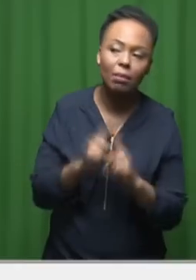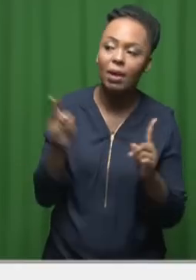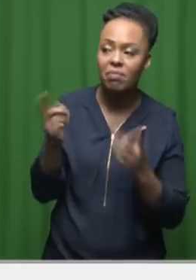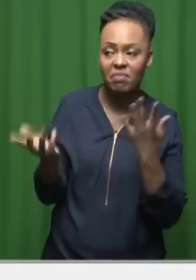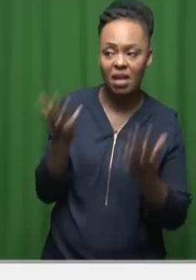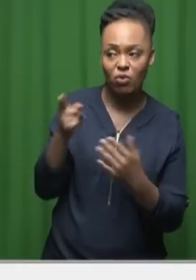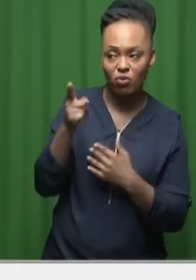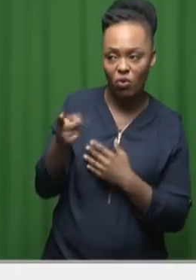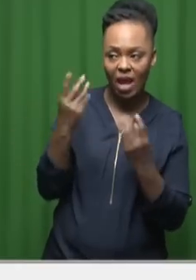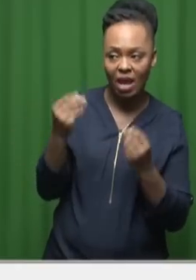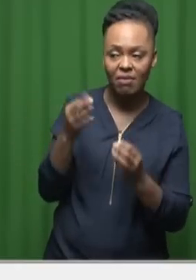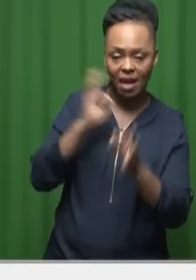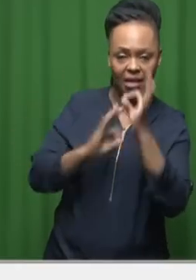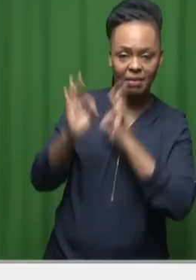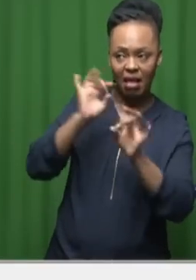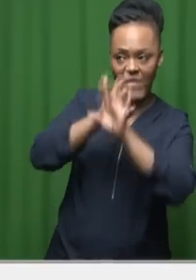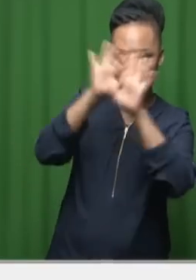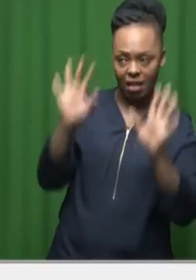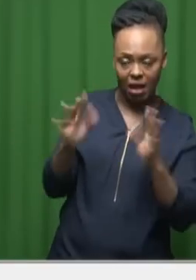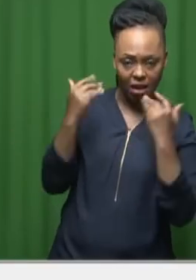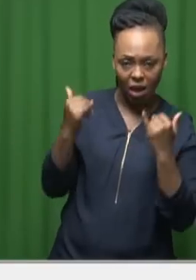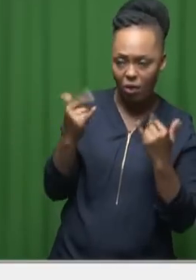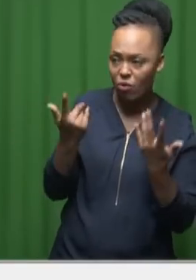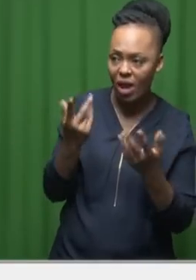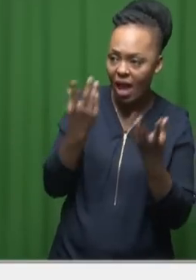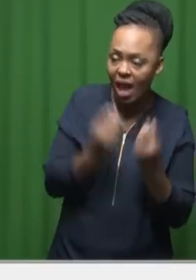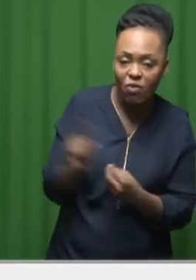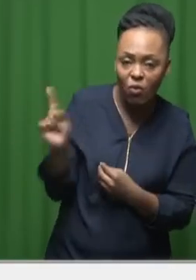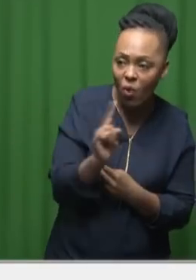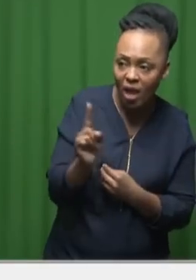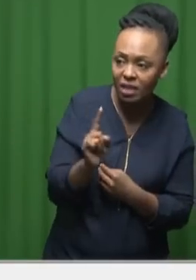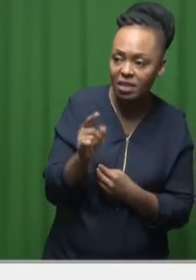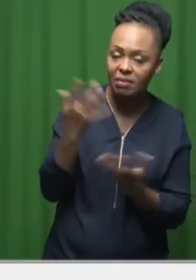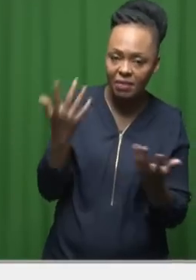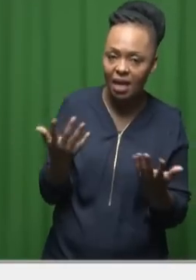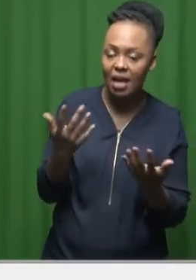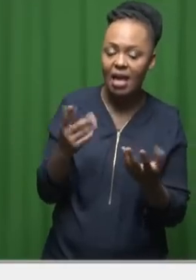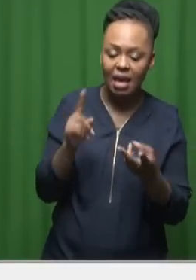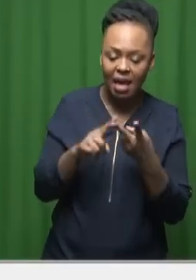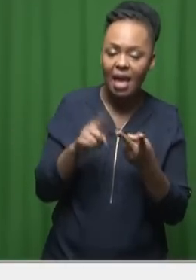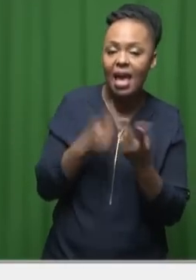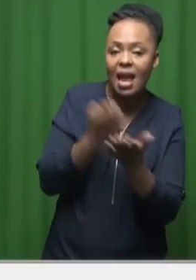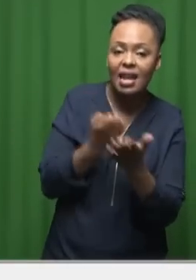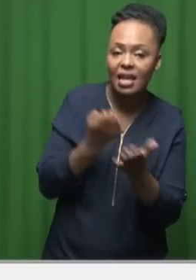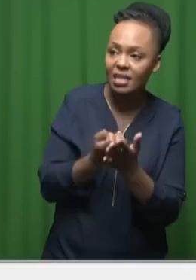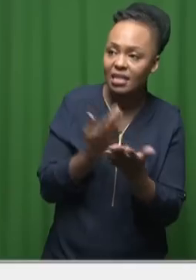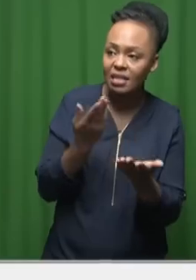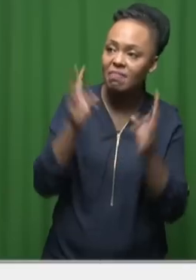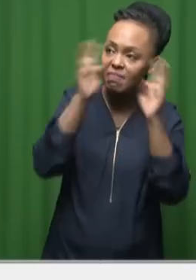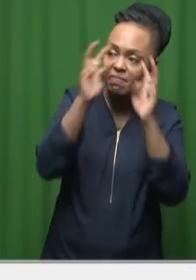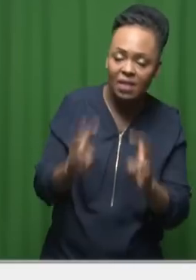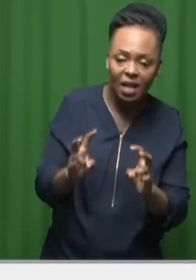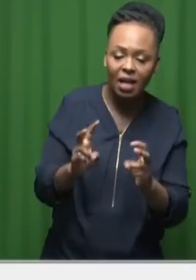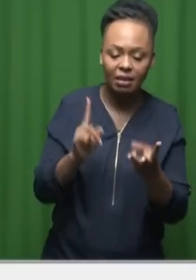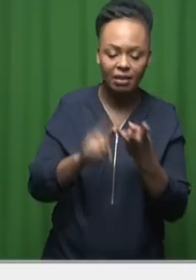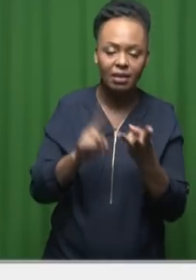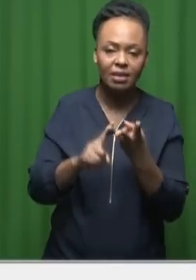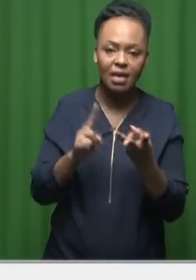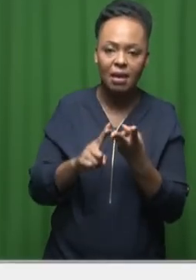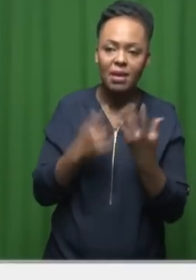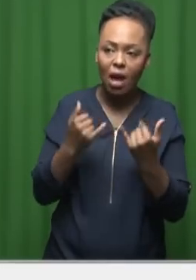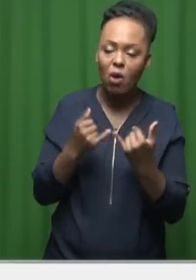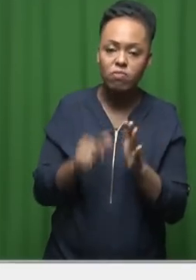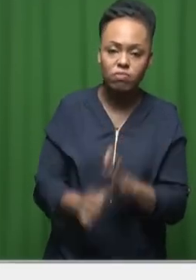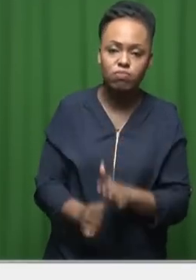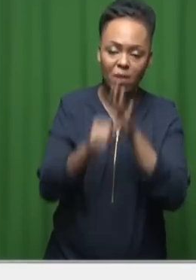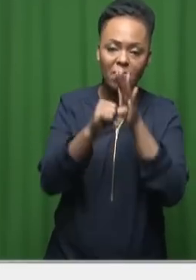going to talk us through in terms of what we have, in terms of energy availability and, of course, some of the mitigating factors. Yeah, well,